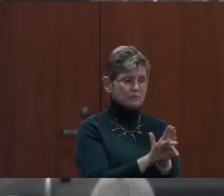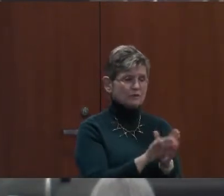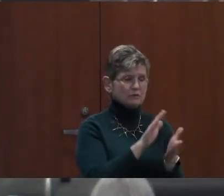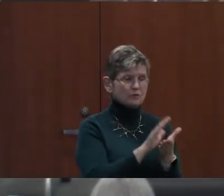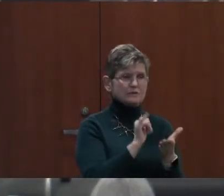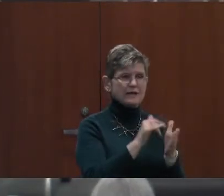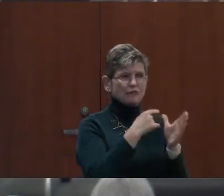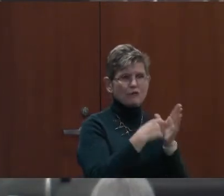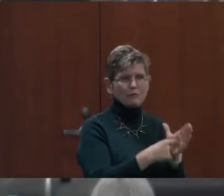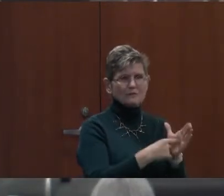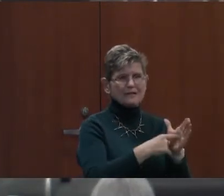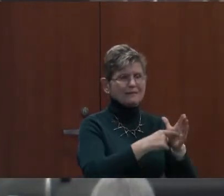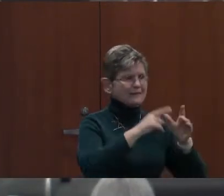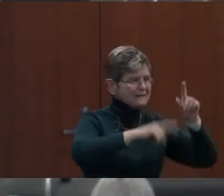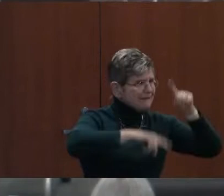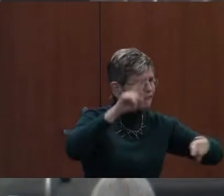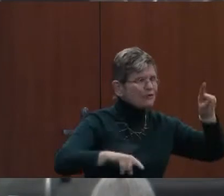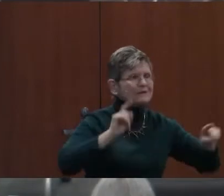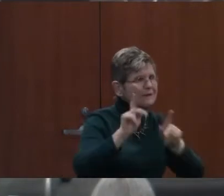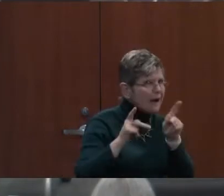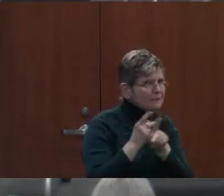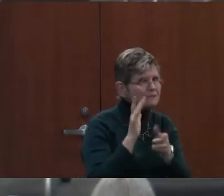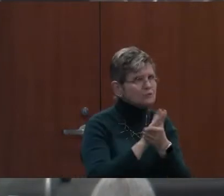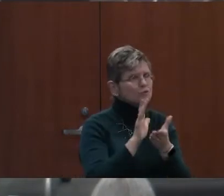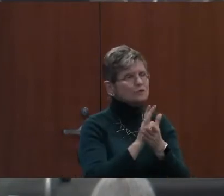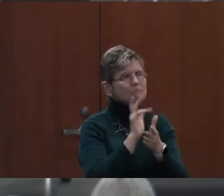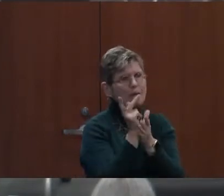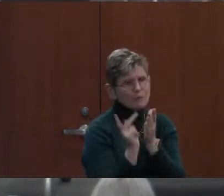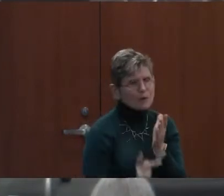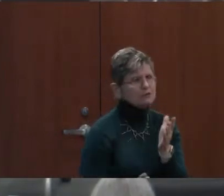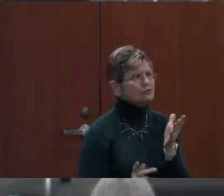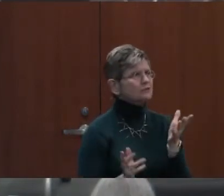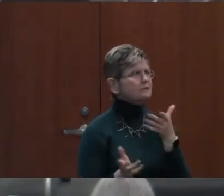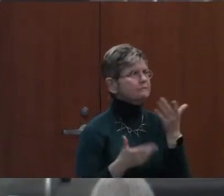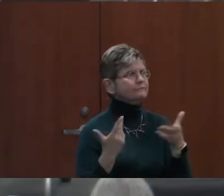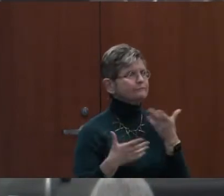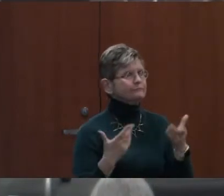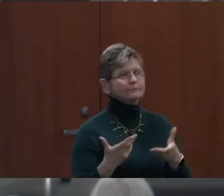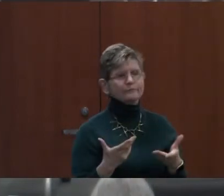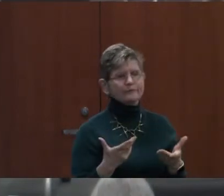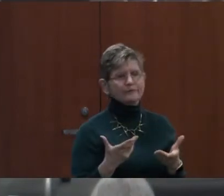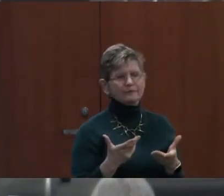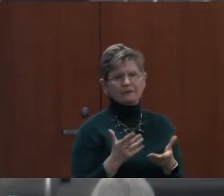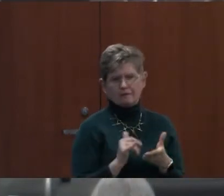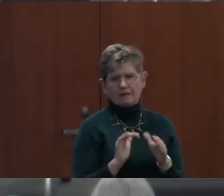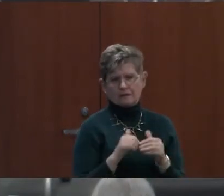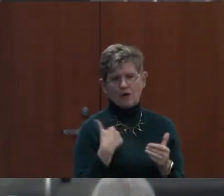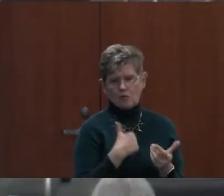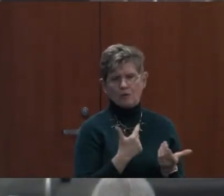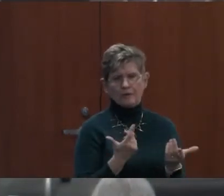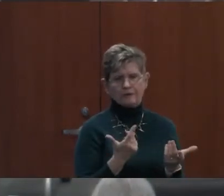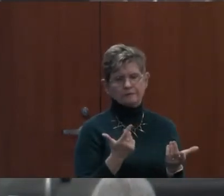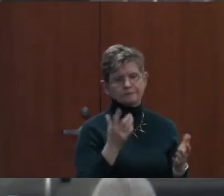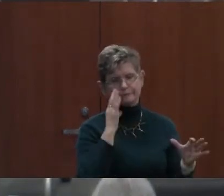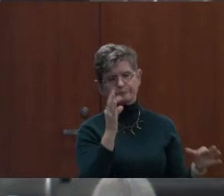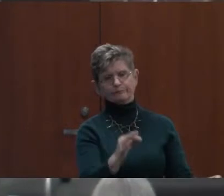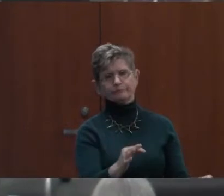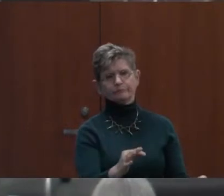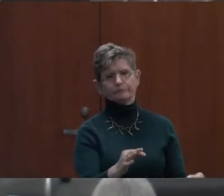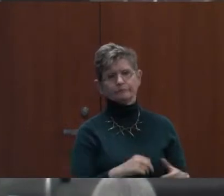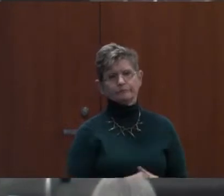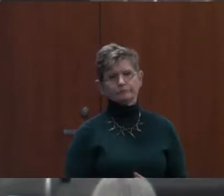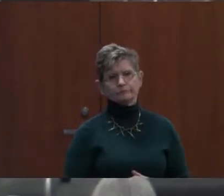were representative of the different types of schools, populations, and that's how we arrived at the exact